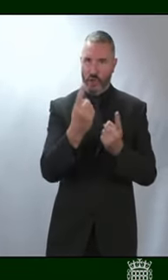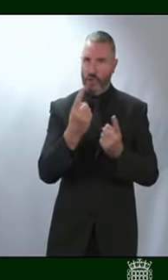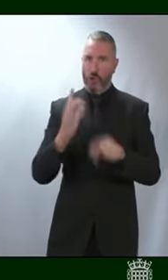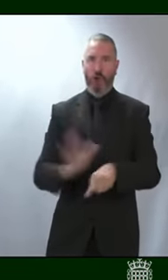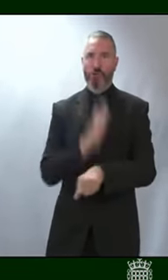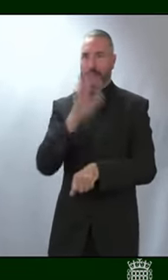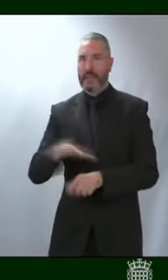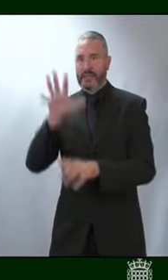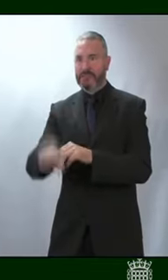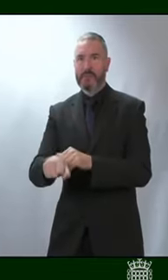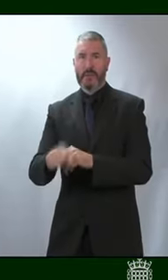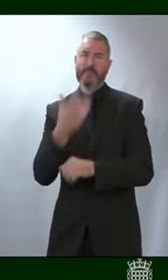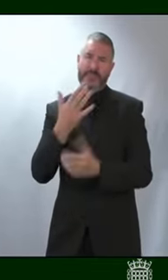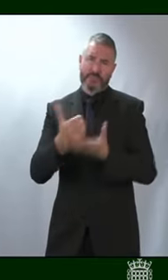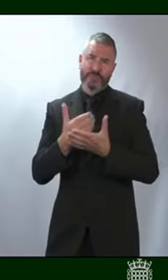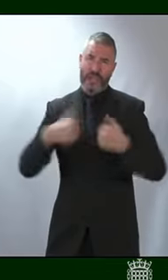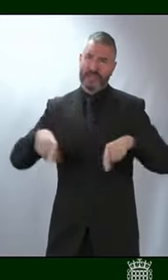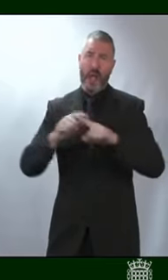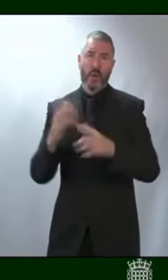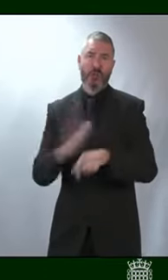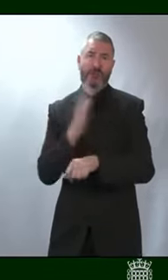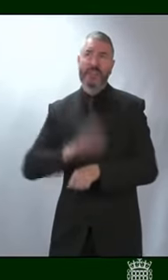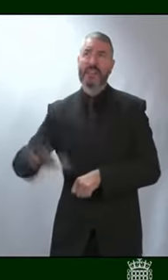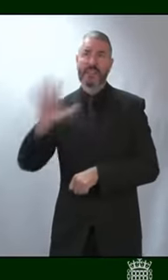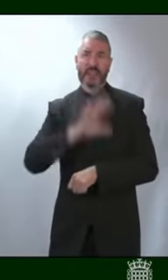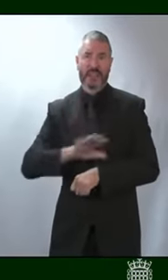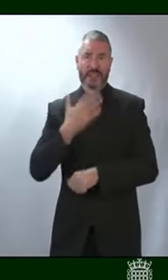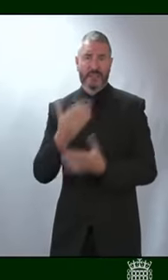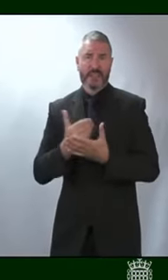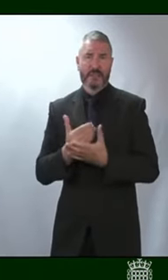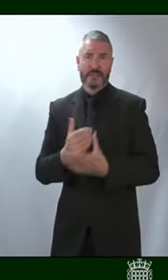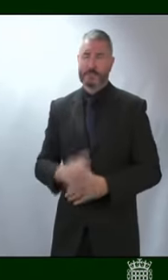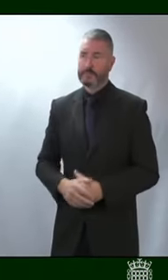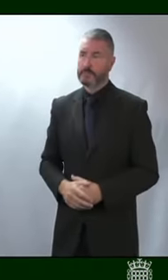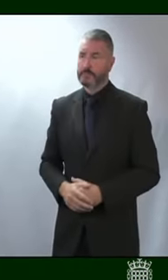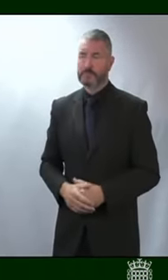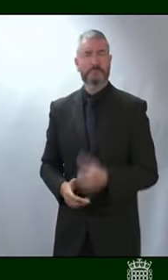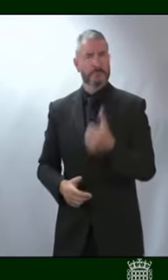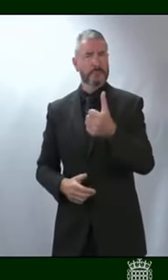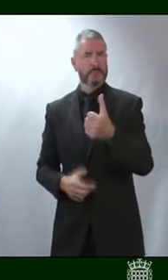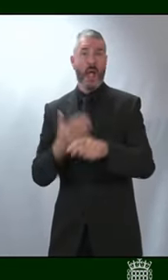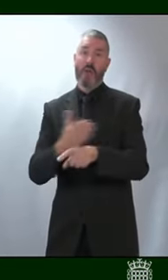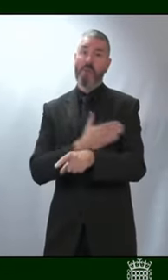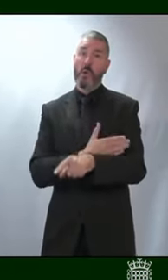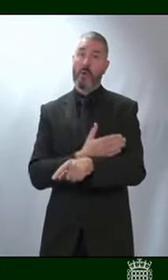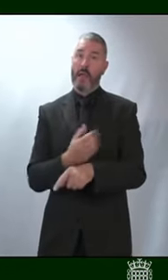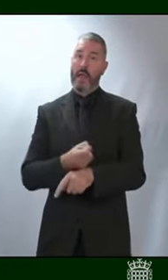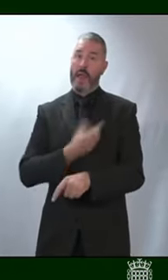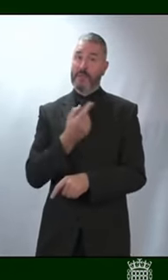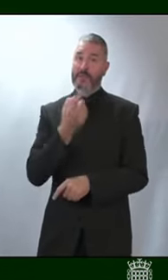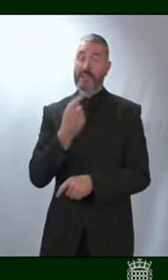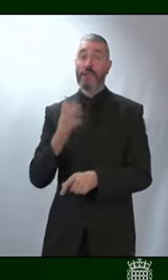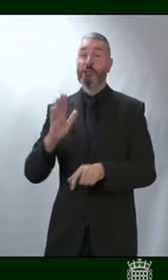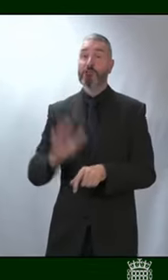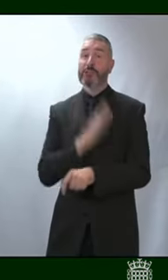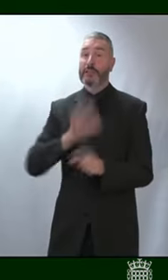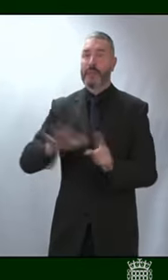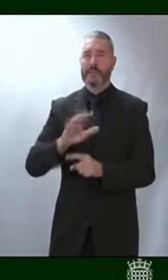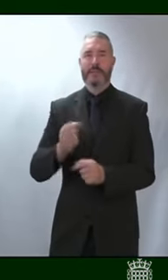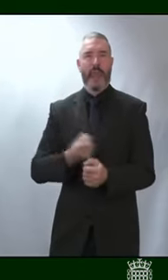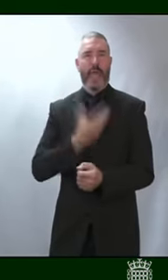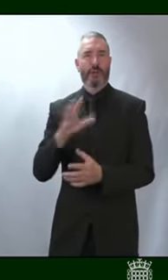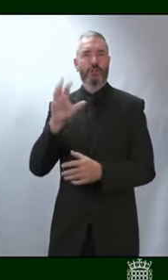everything he can to protect our precious Greenbelt? I certainly can, Mr. Speaker. It was a former Labour planning minister who said the Green Belt is a Labour achievement